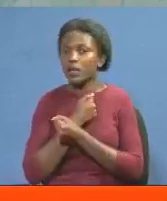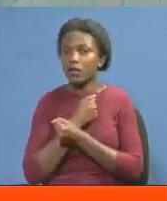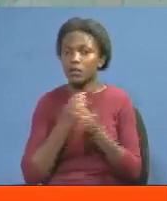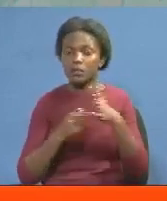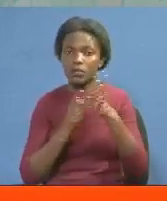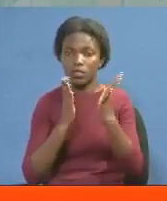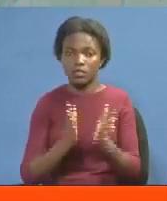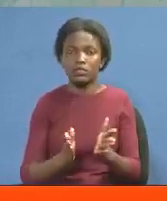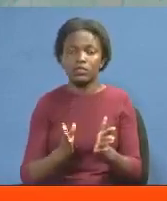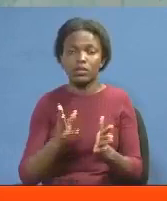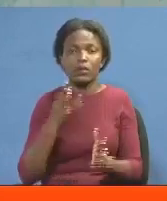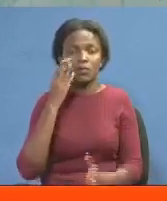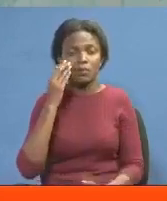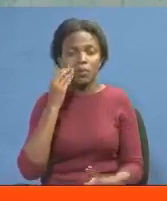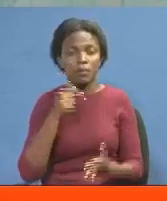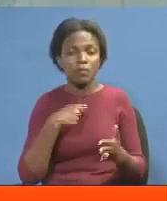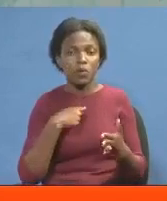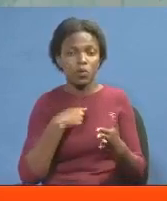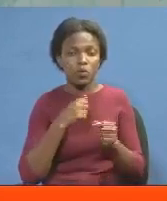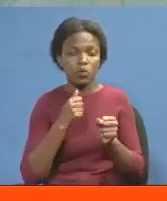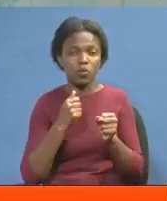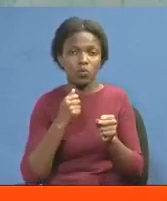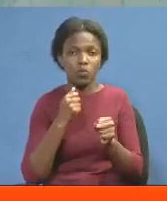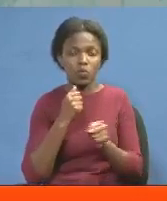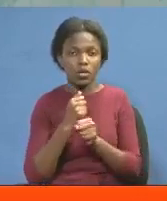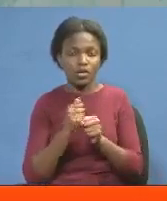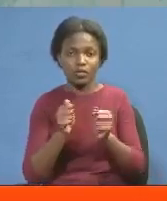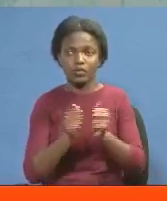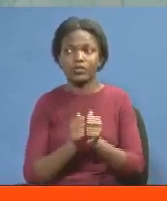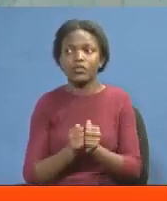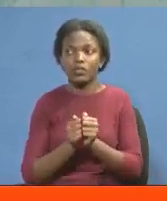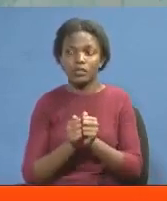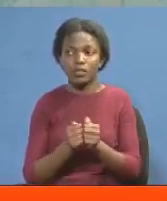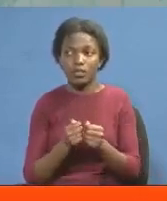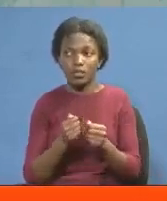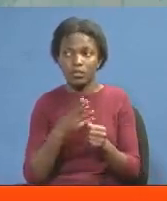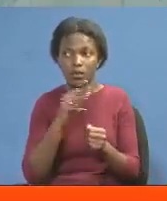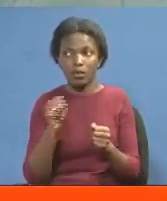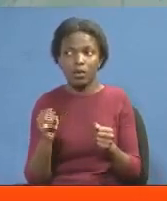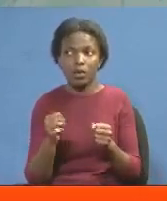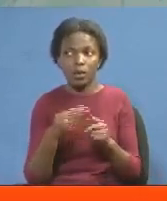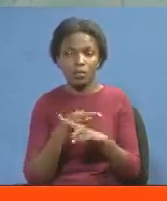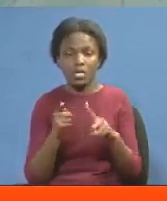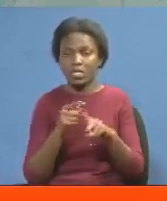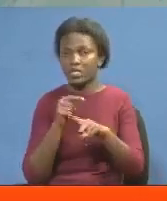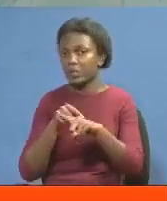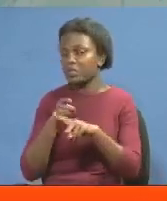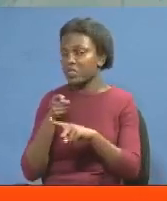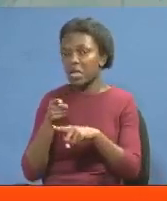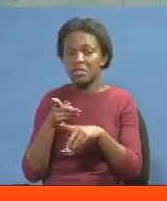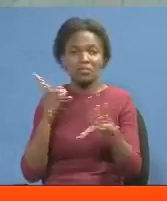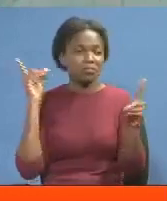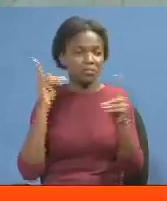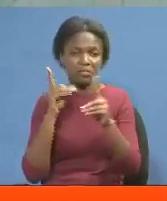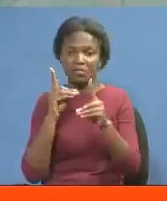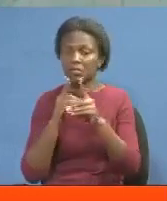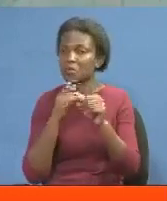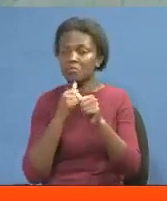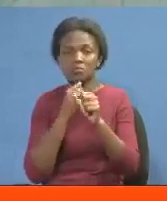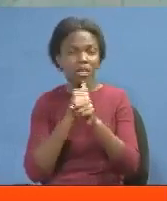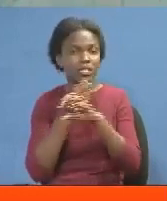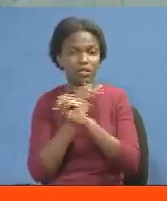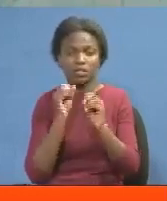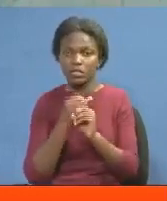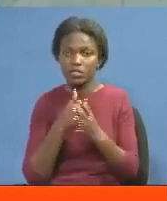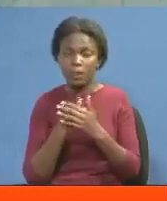minister, C.S. Matiang'i. I work with him. Mm-hmm. We work in the same security sector. Mm-hmm. But this is not the time to make the decision. Mm-hmm. I know it's very painful,